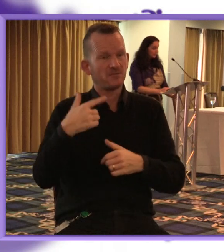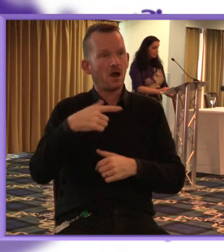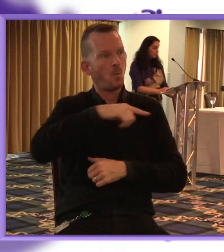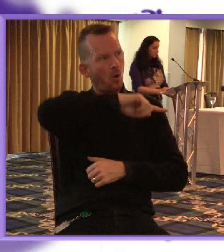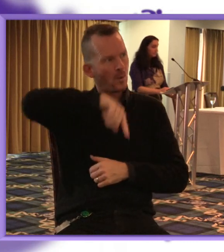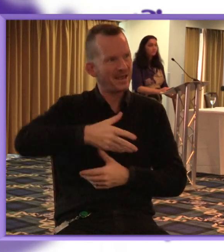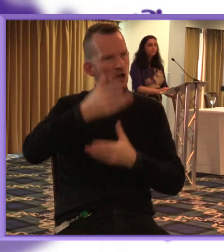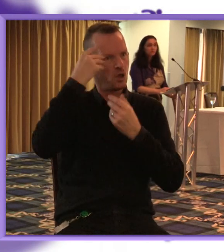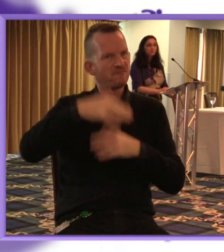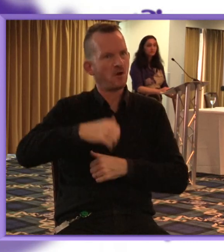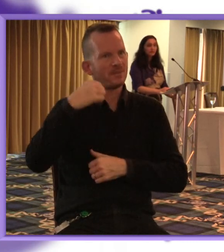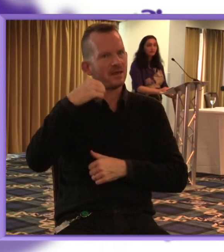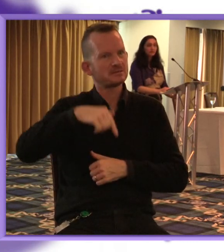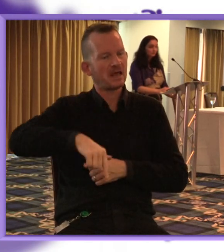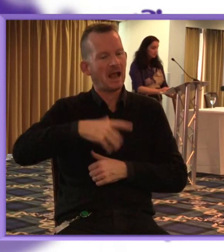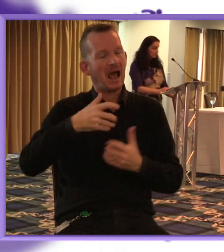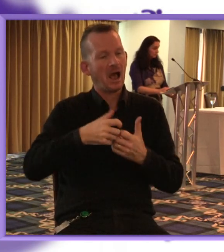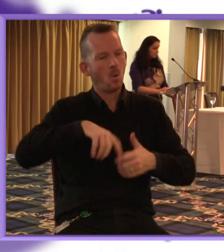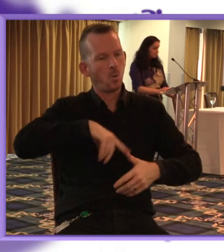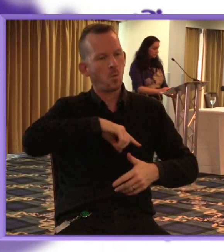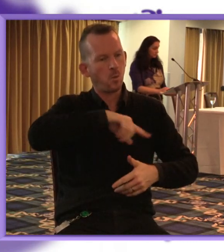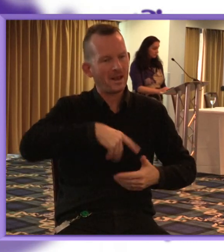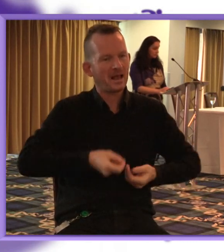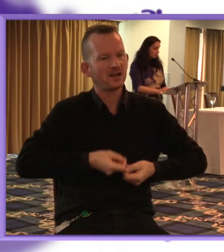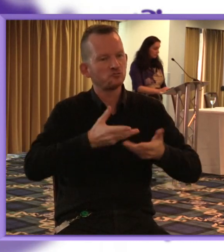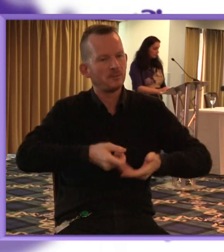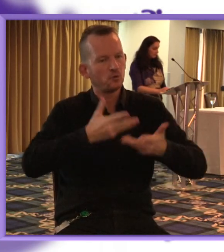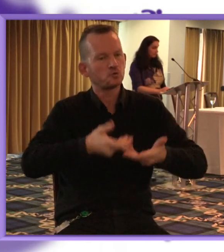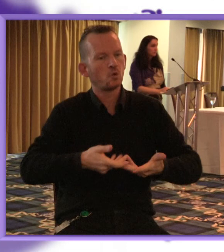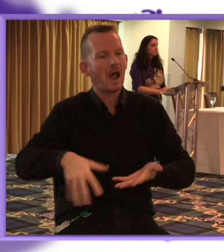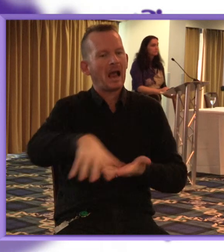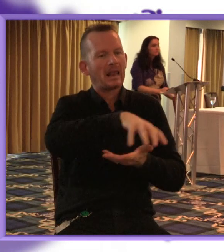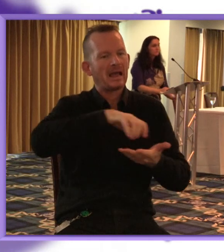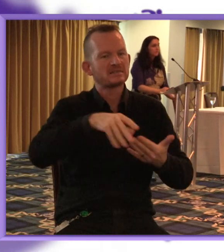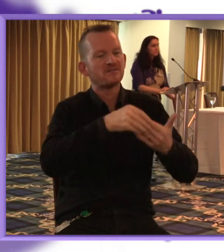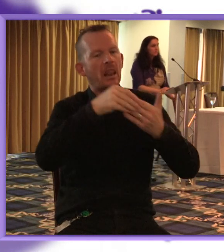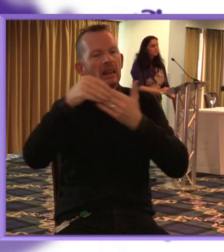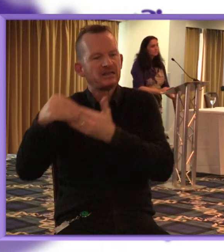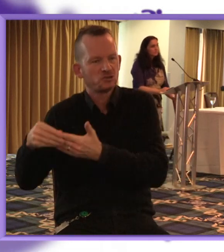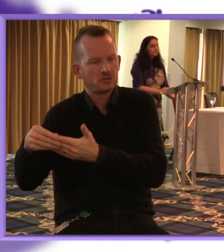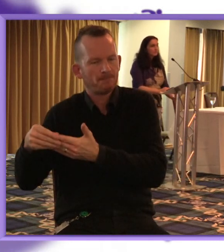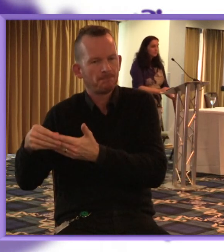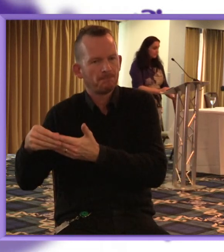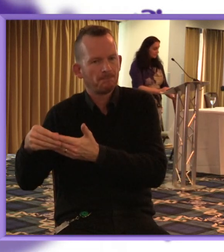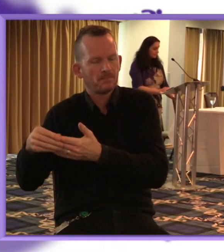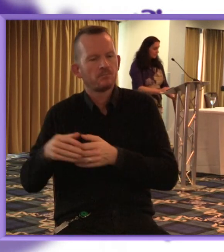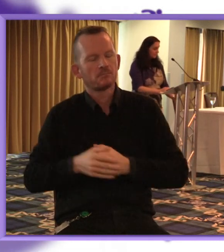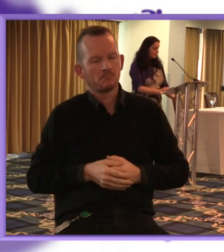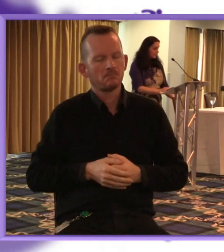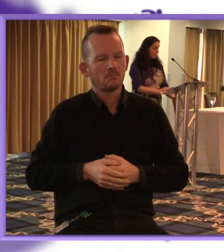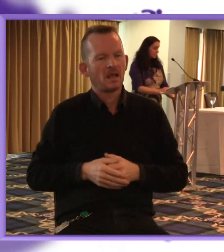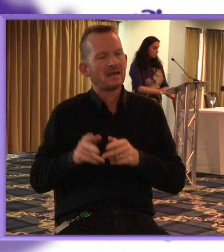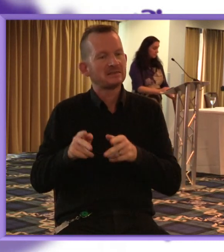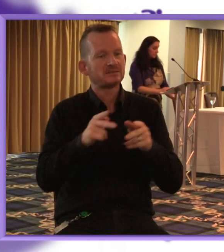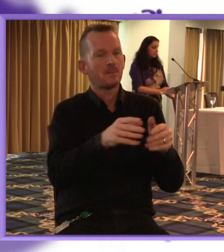and how we can be contributors to that collective leadership. So, system leaders can be